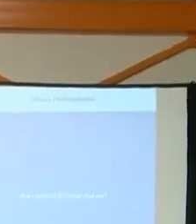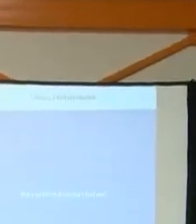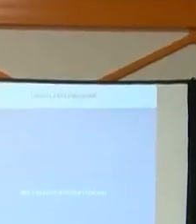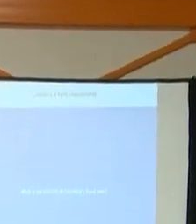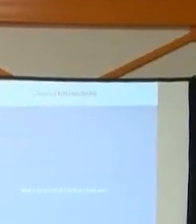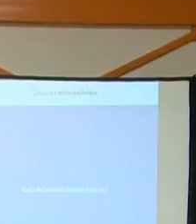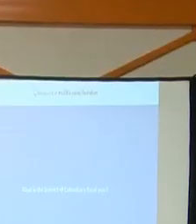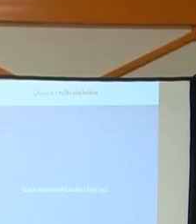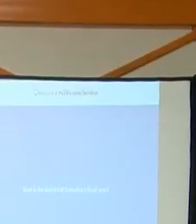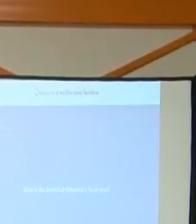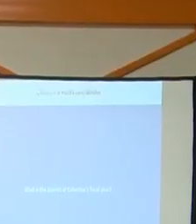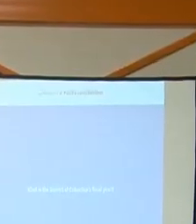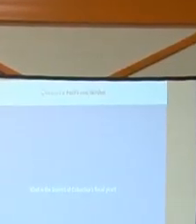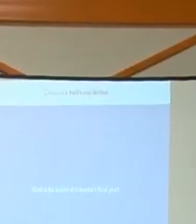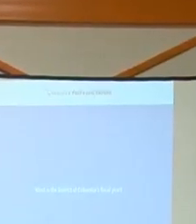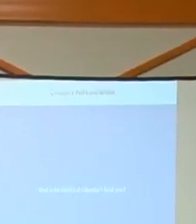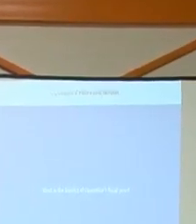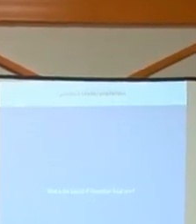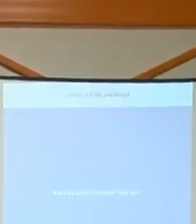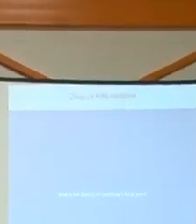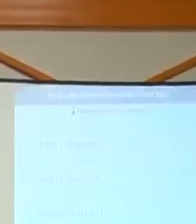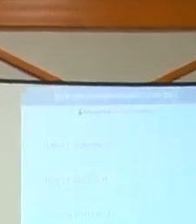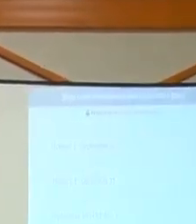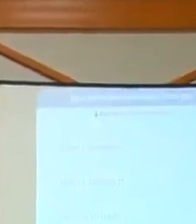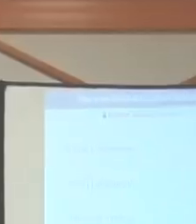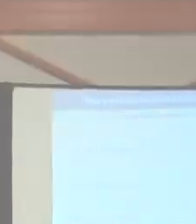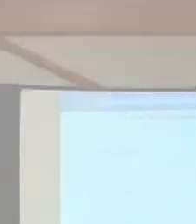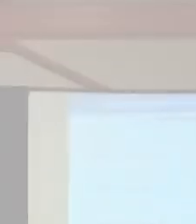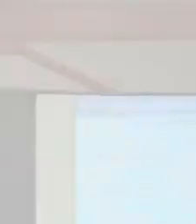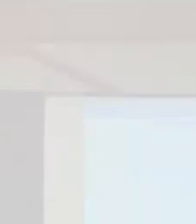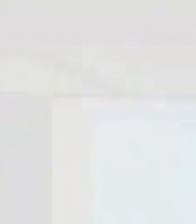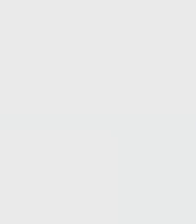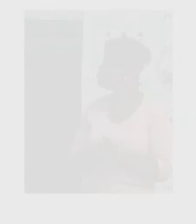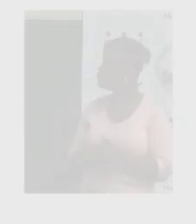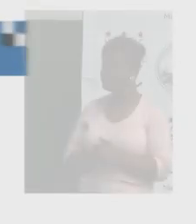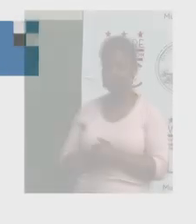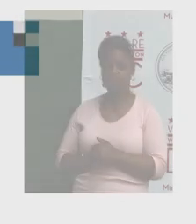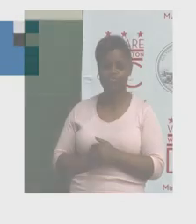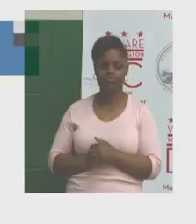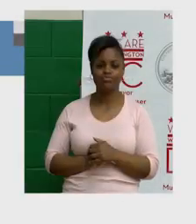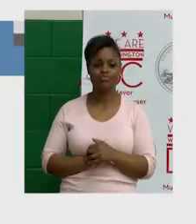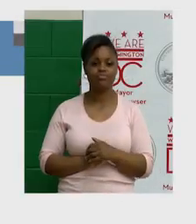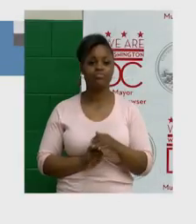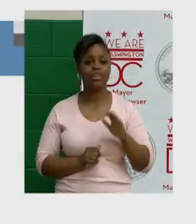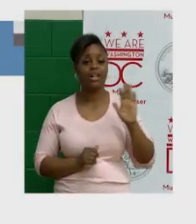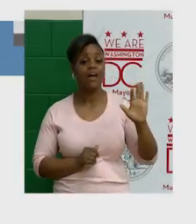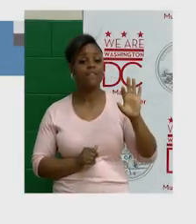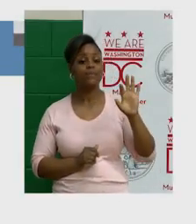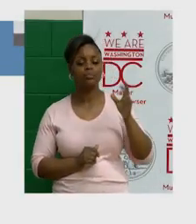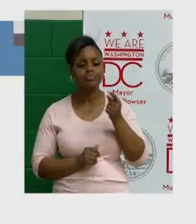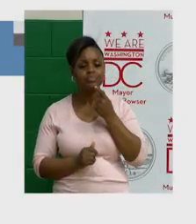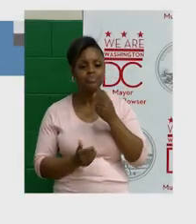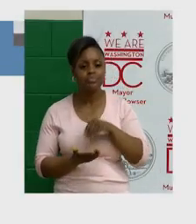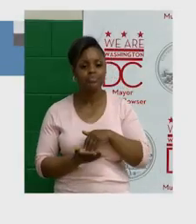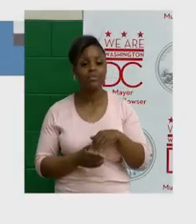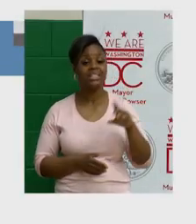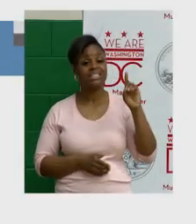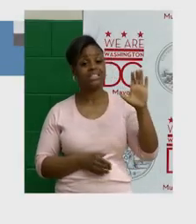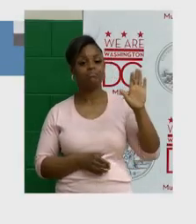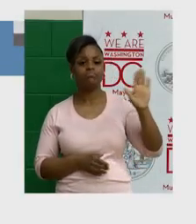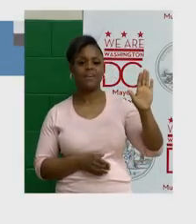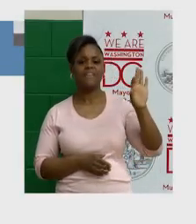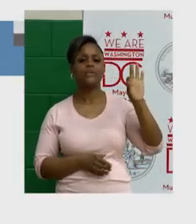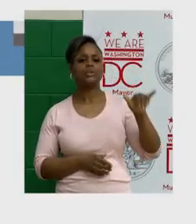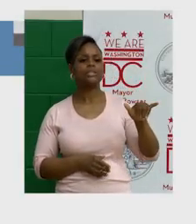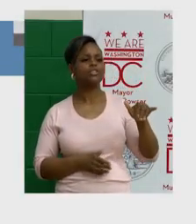number one, what is the District of Columbia's fiscal year? October 1st through September 30th, January